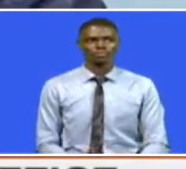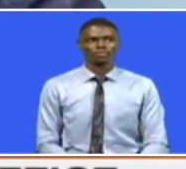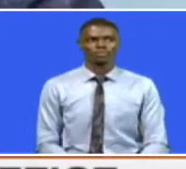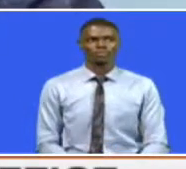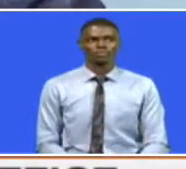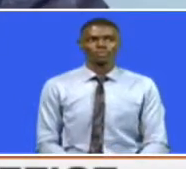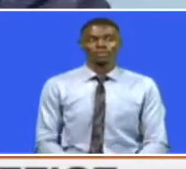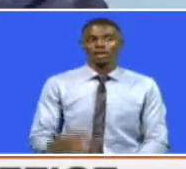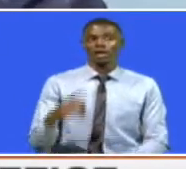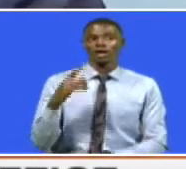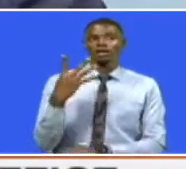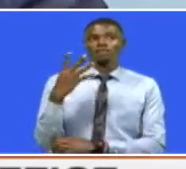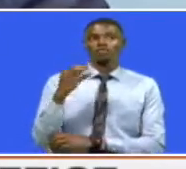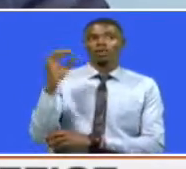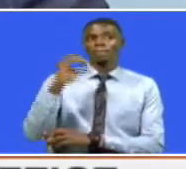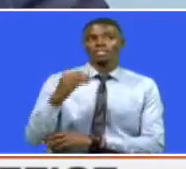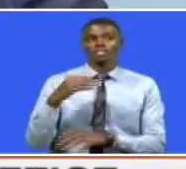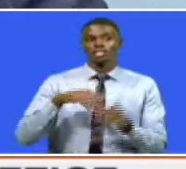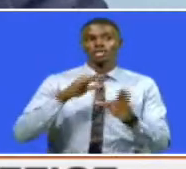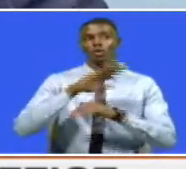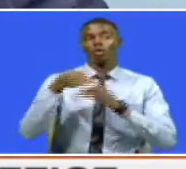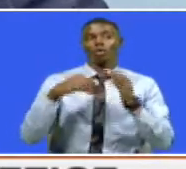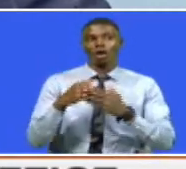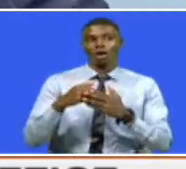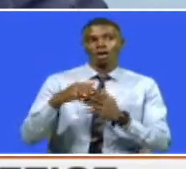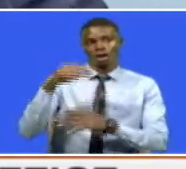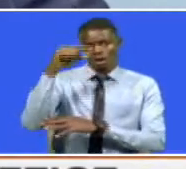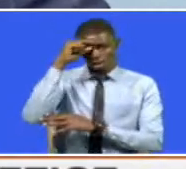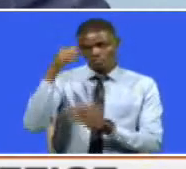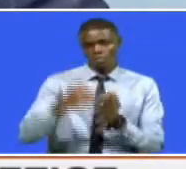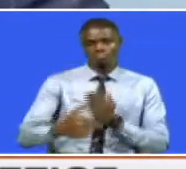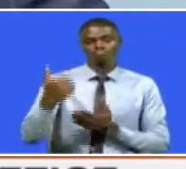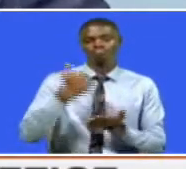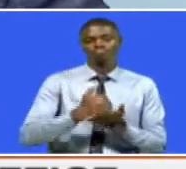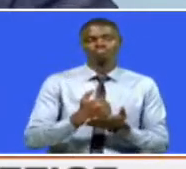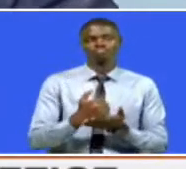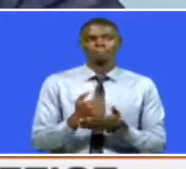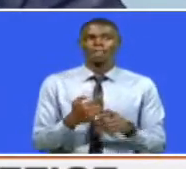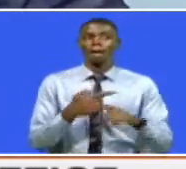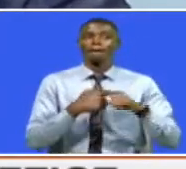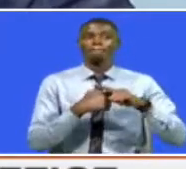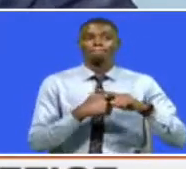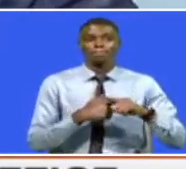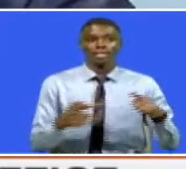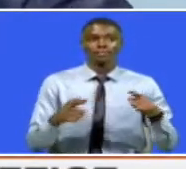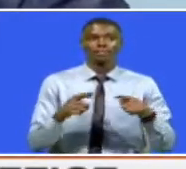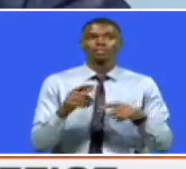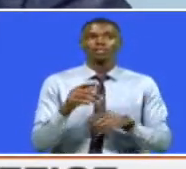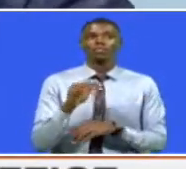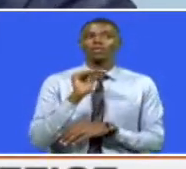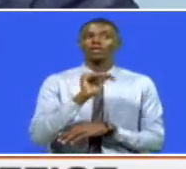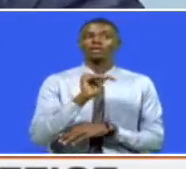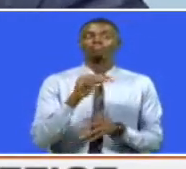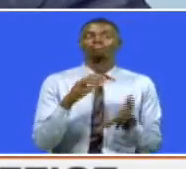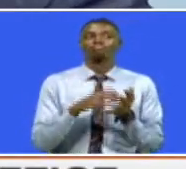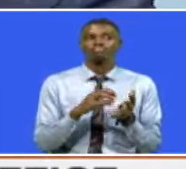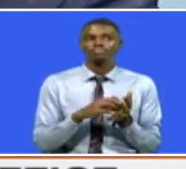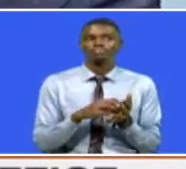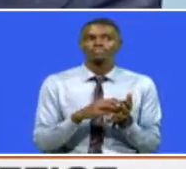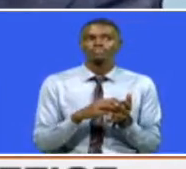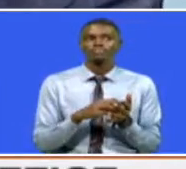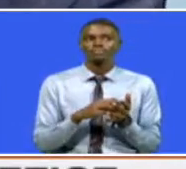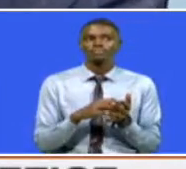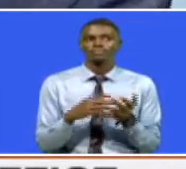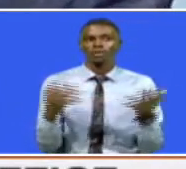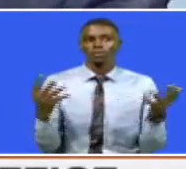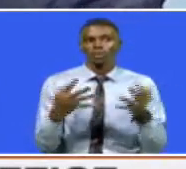about 40% in all government appointments as we speak. But we are envisaging a situation where we should